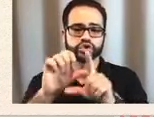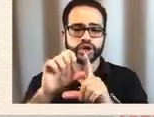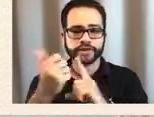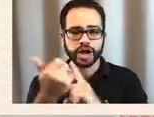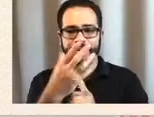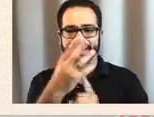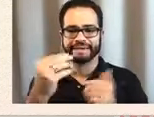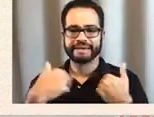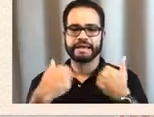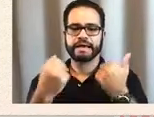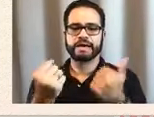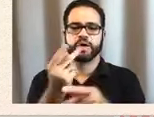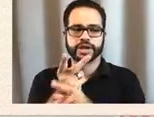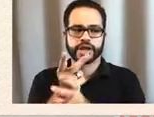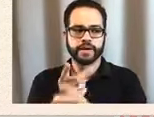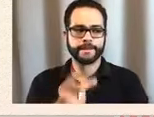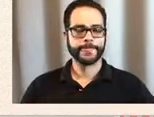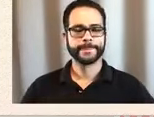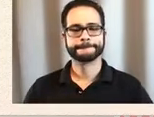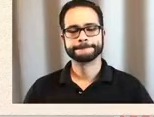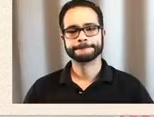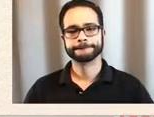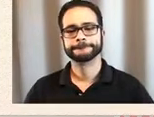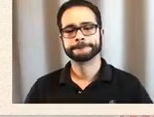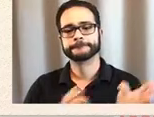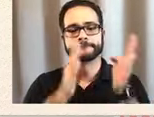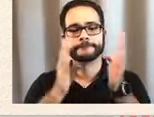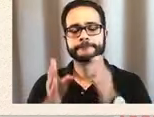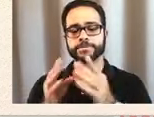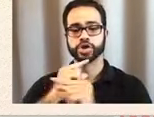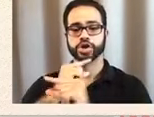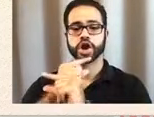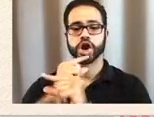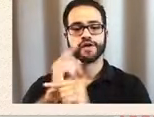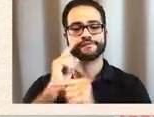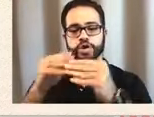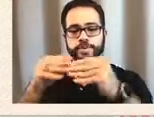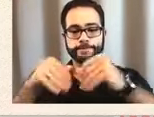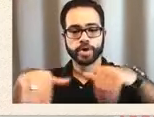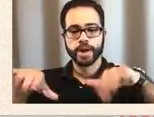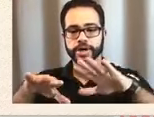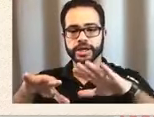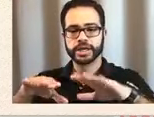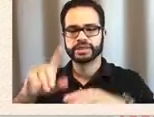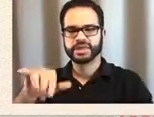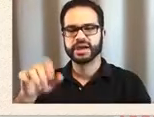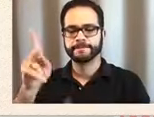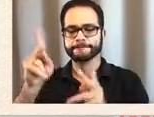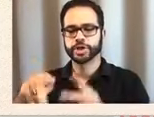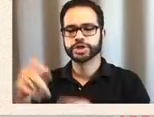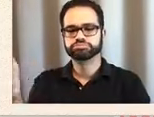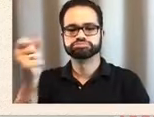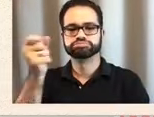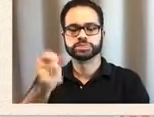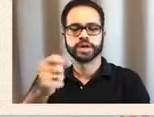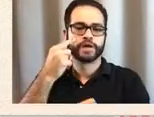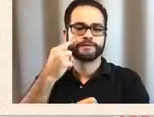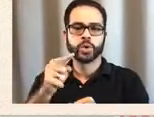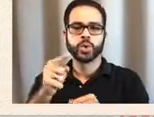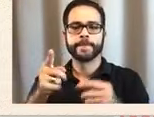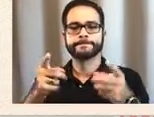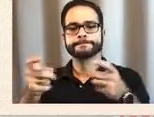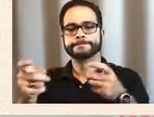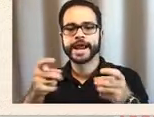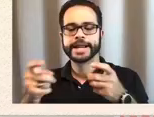then guardian of the property is simply appointed to manage the ward's